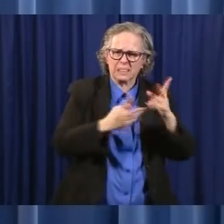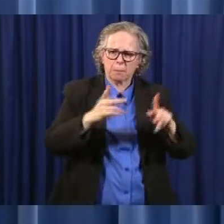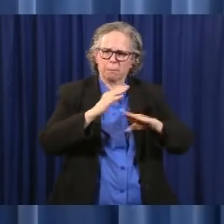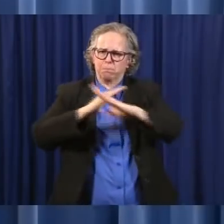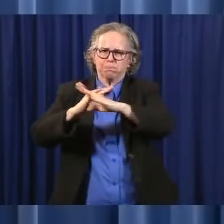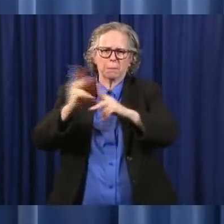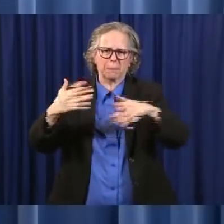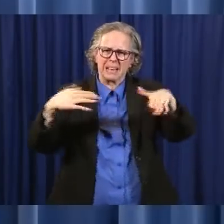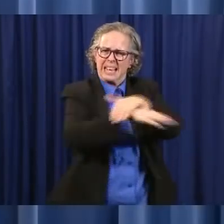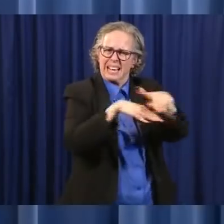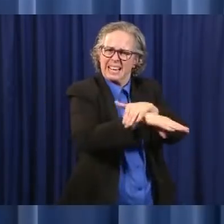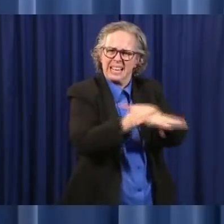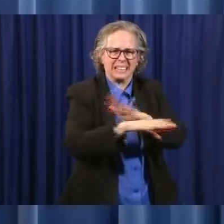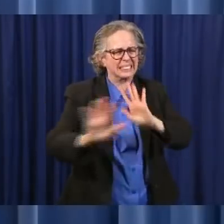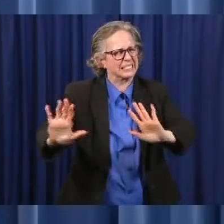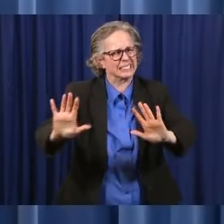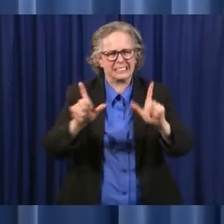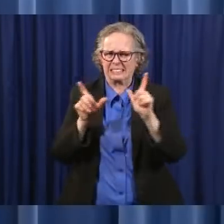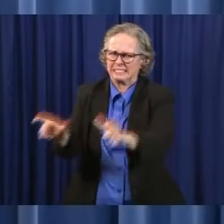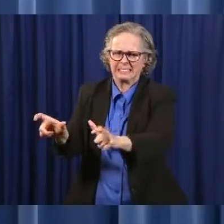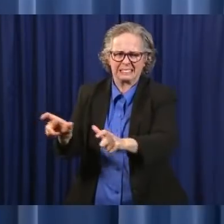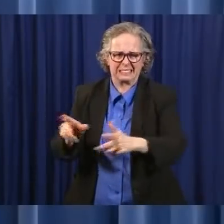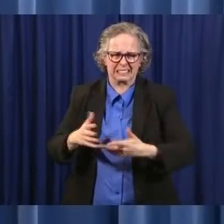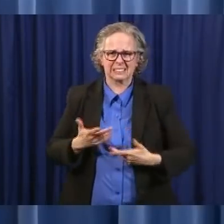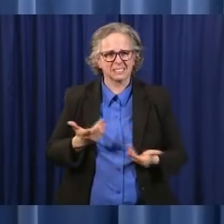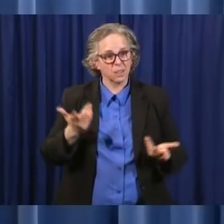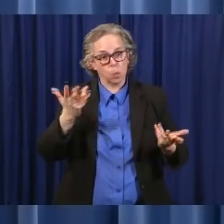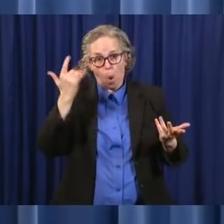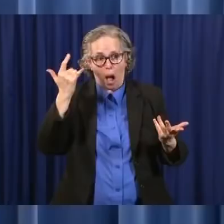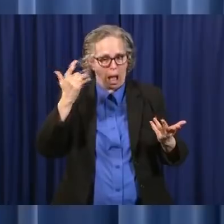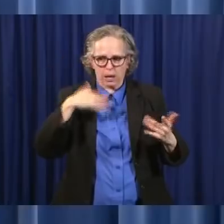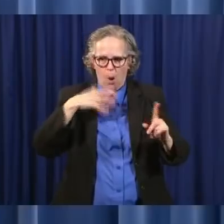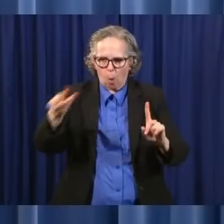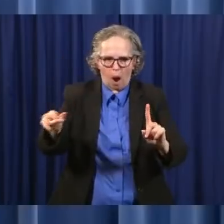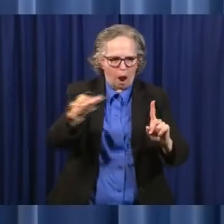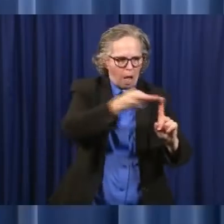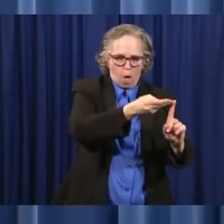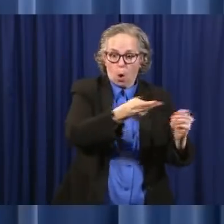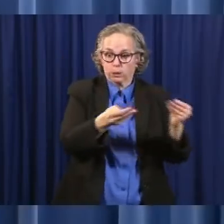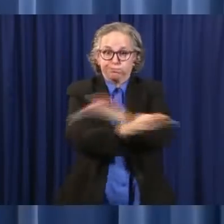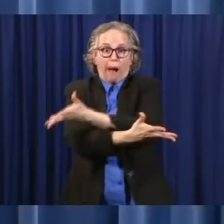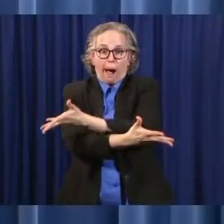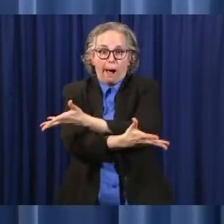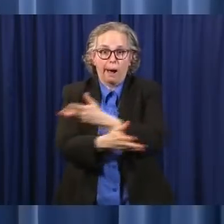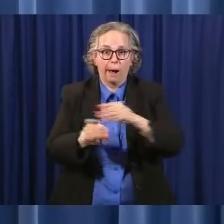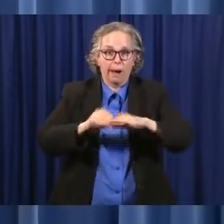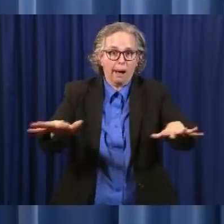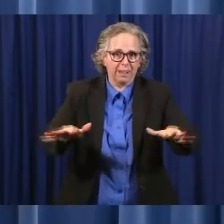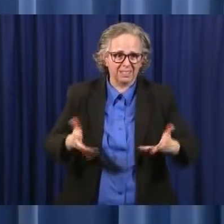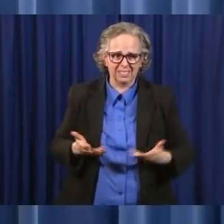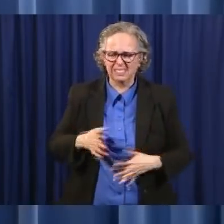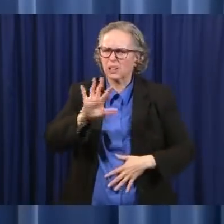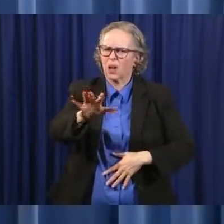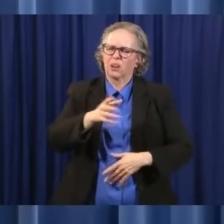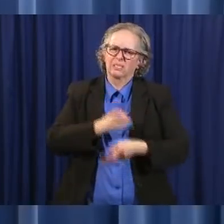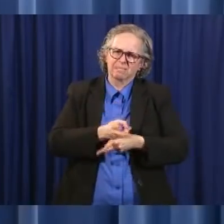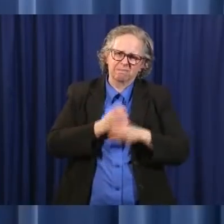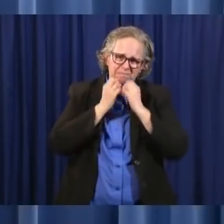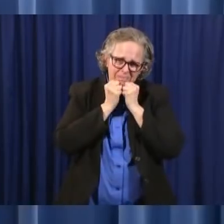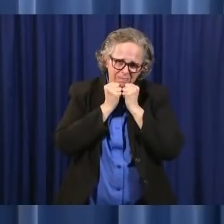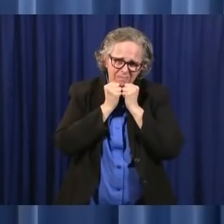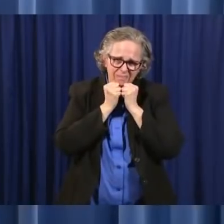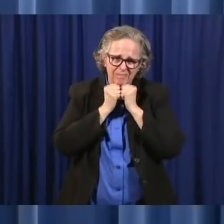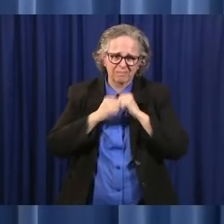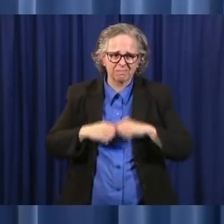opportunities for that COVID-19 to come in is so very, very important. And so one of the orders that was issued very